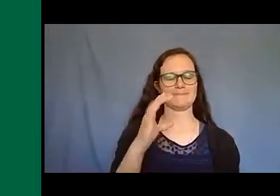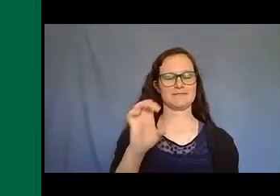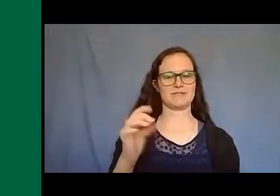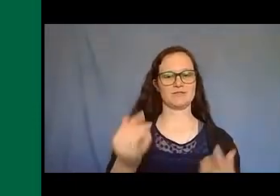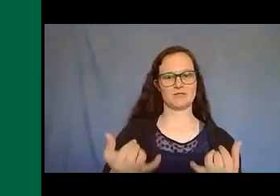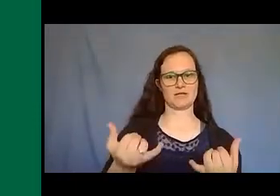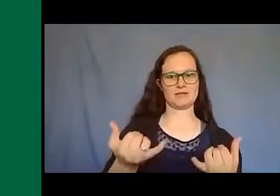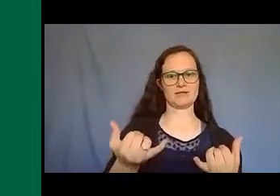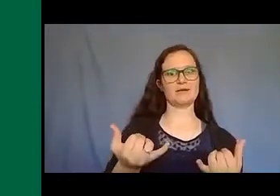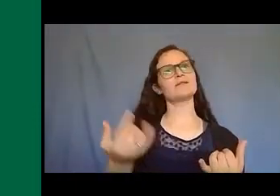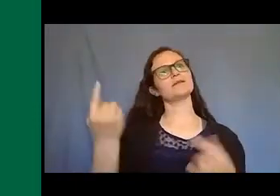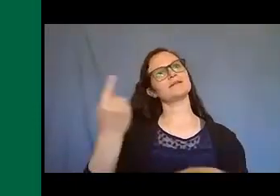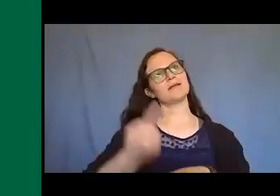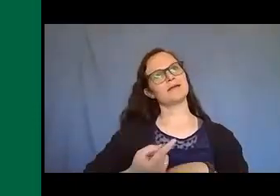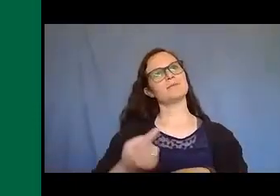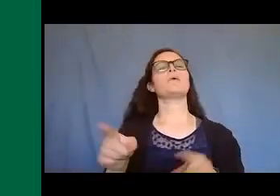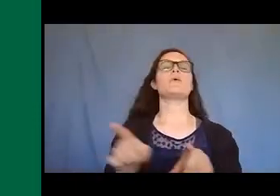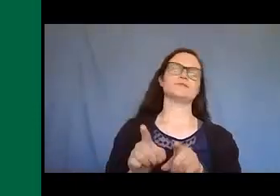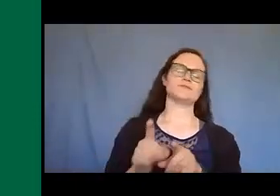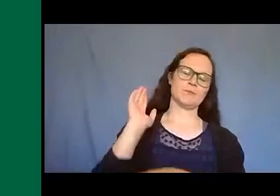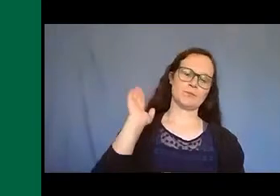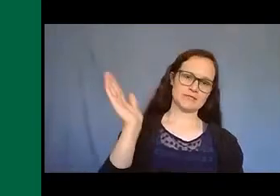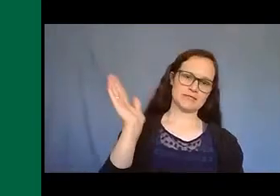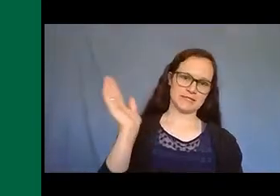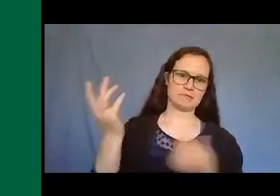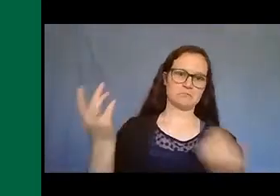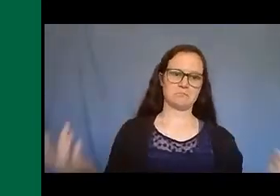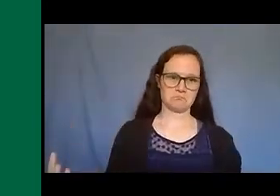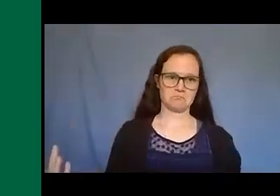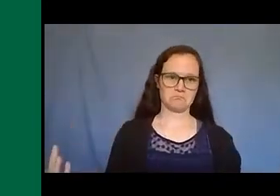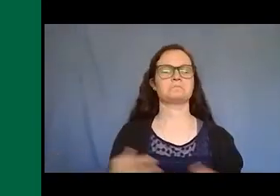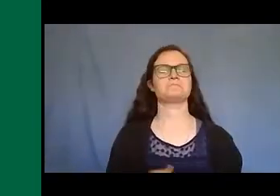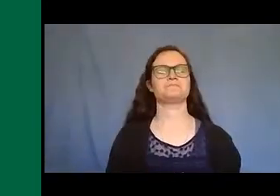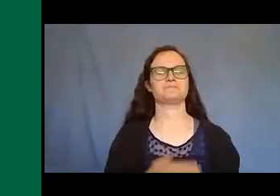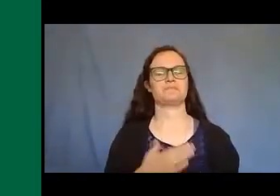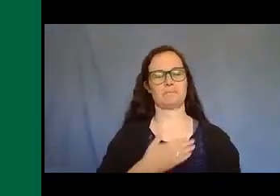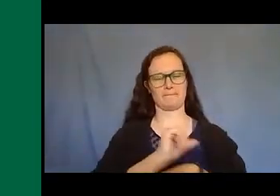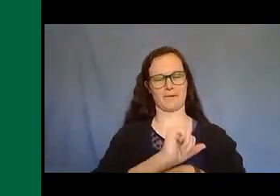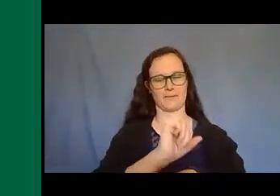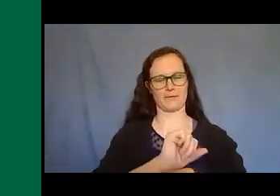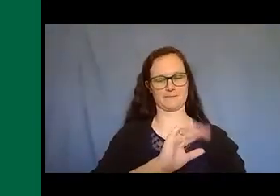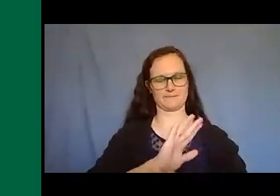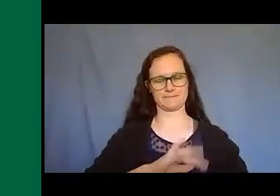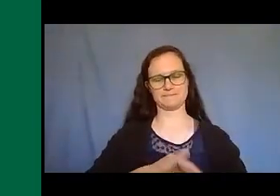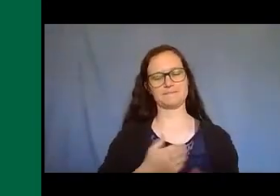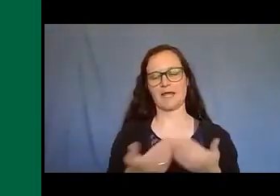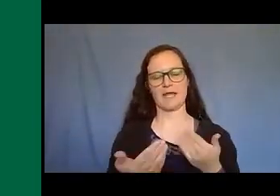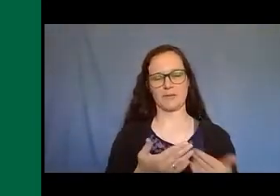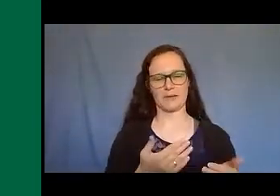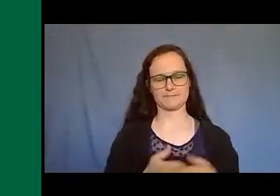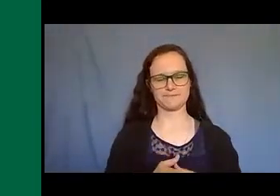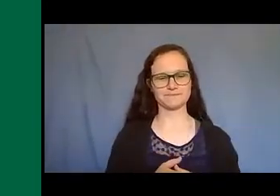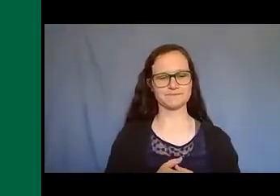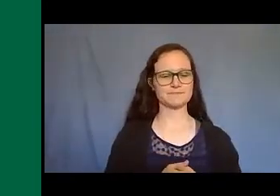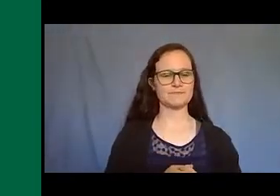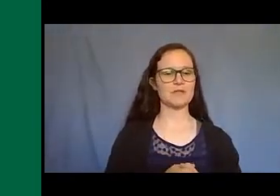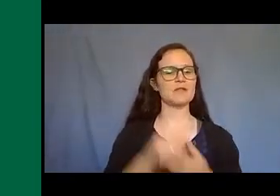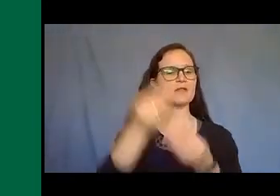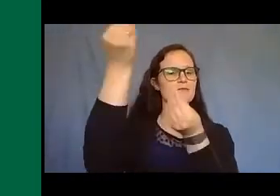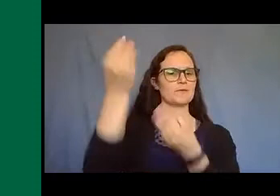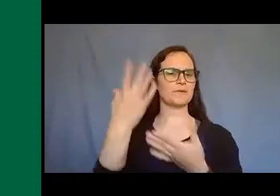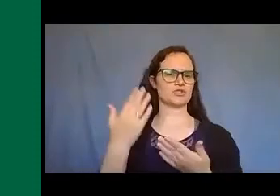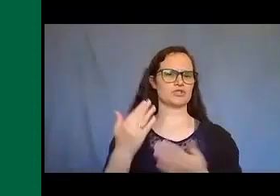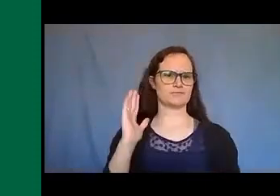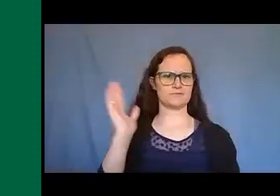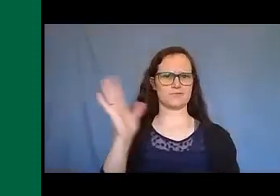that I'm also going to be presenting some work that we've been doing. And again, the information presented today is just really,